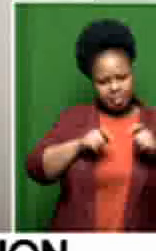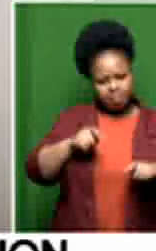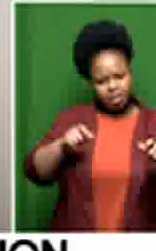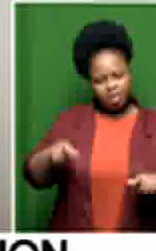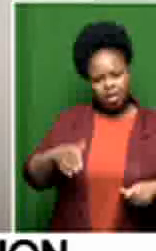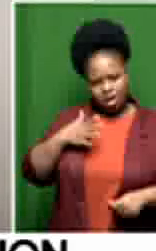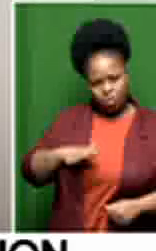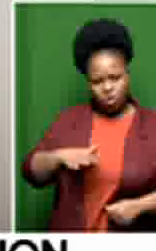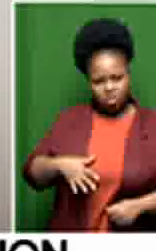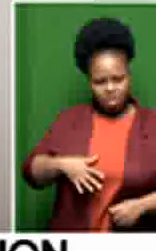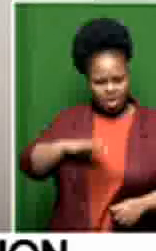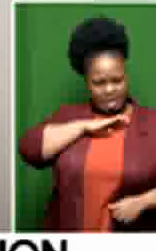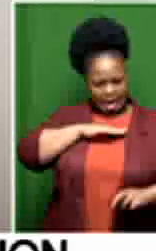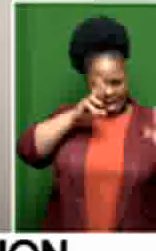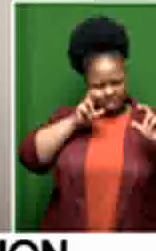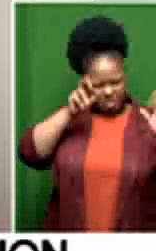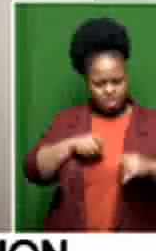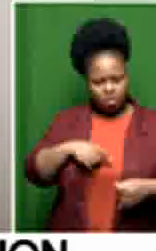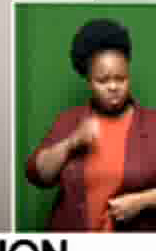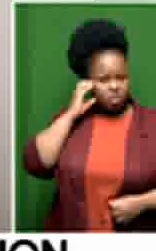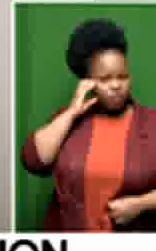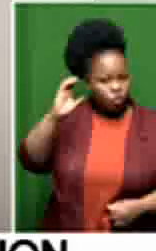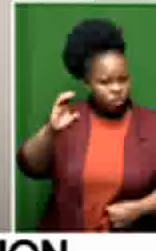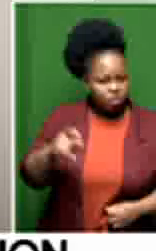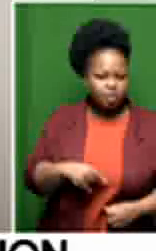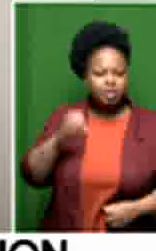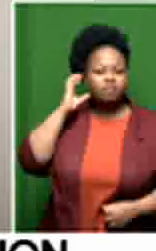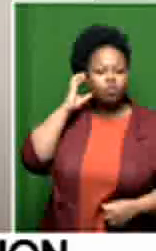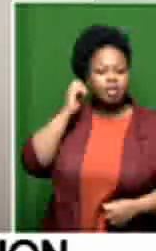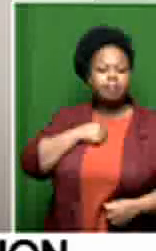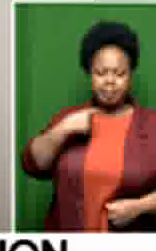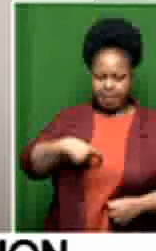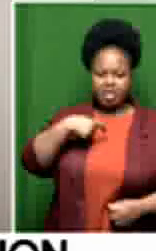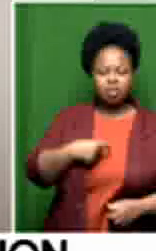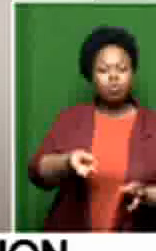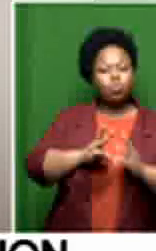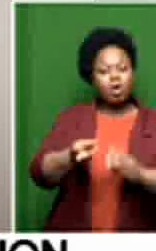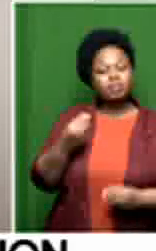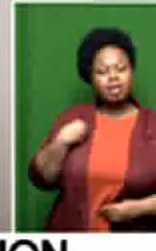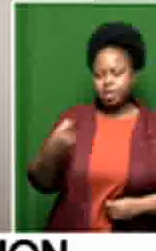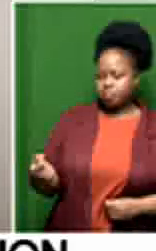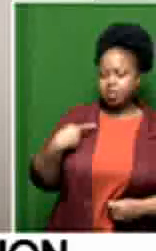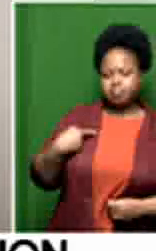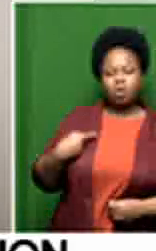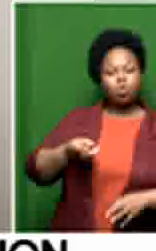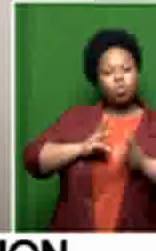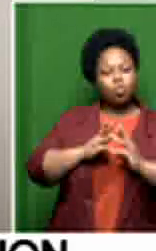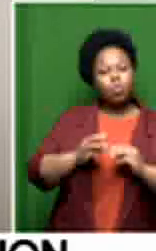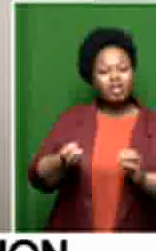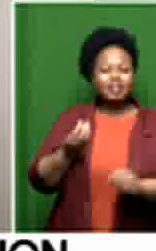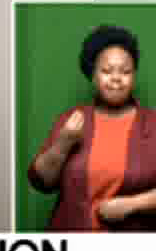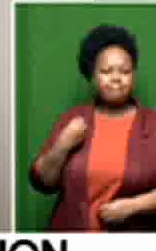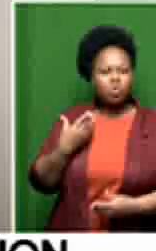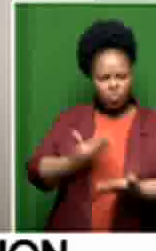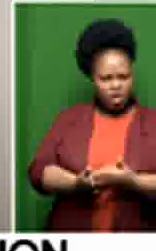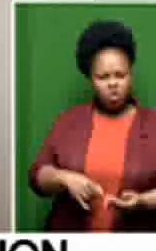will build this thing with. So people take out your phones and take my number, my personal WhatsApp number, and text me on WhatsApp, because if you